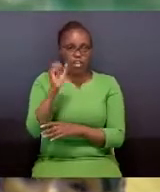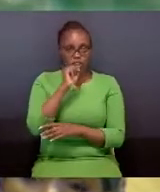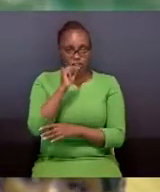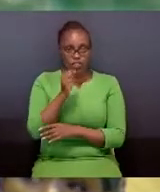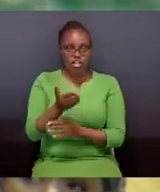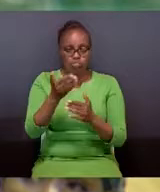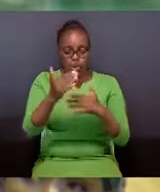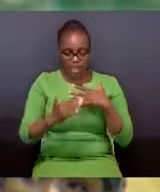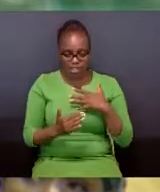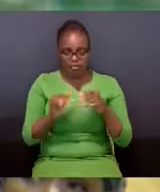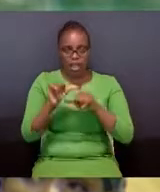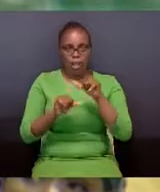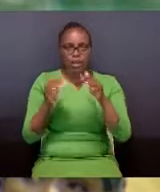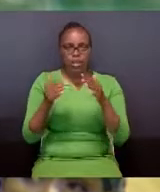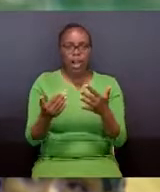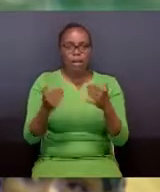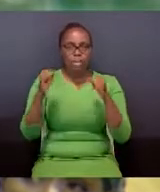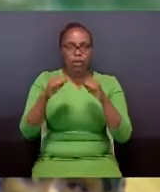Your Excellency, about